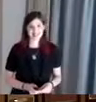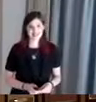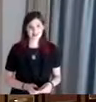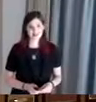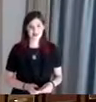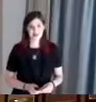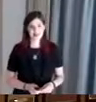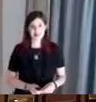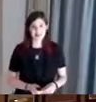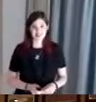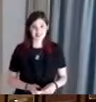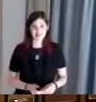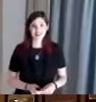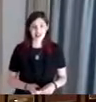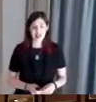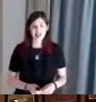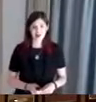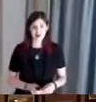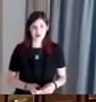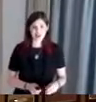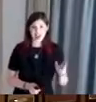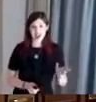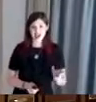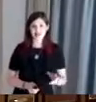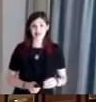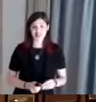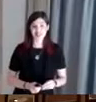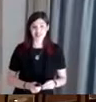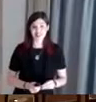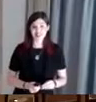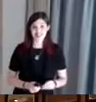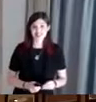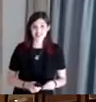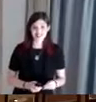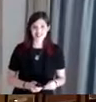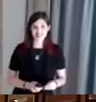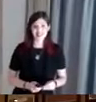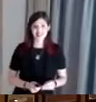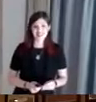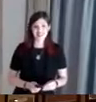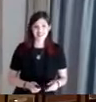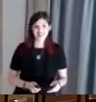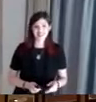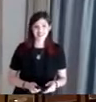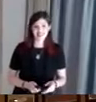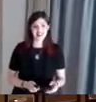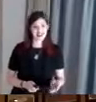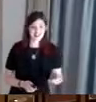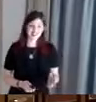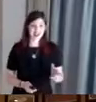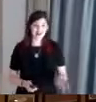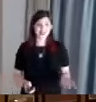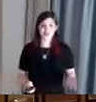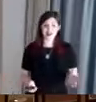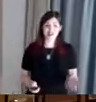type security story? And you've got one for us, and it all sort of revolves, believe it or not, folks, around a cup of coffee.